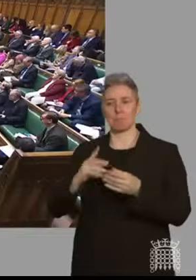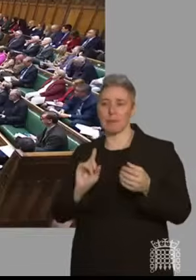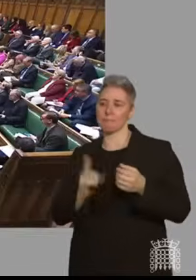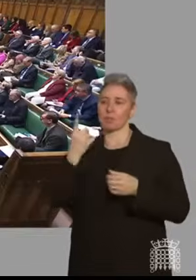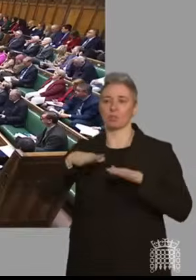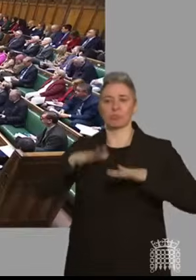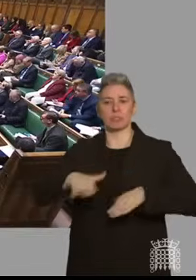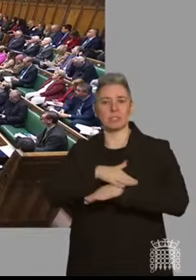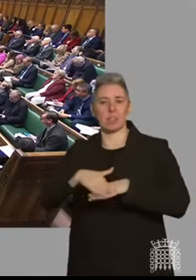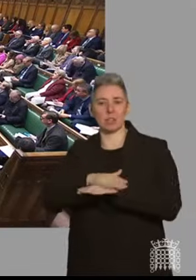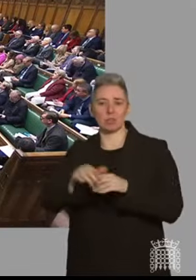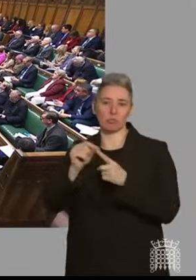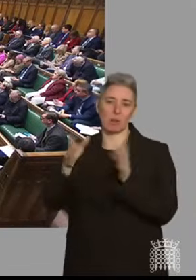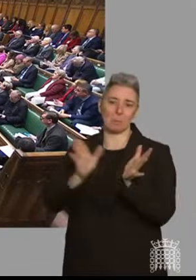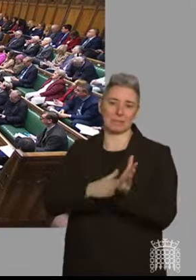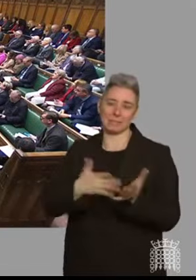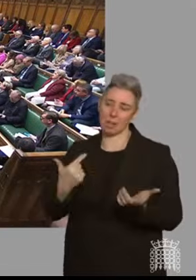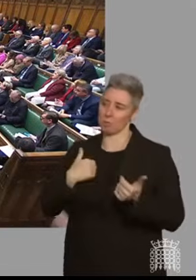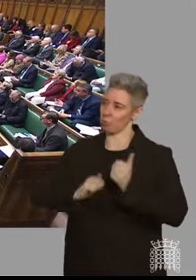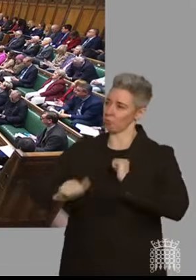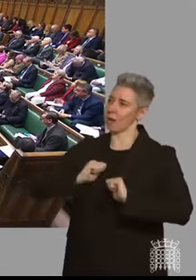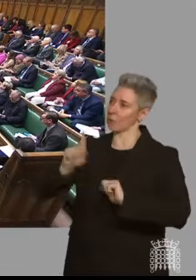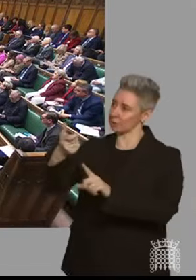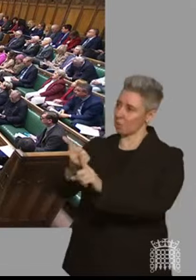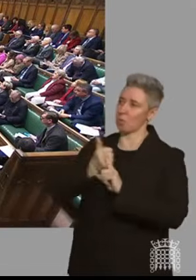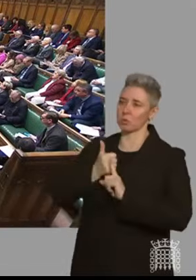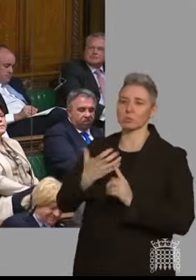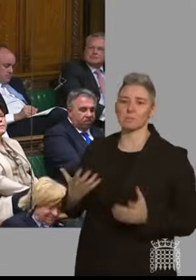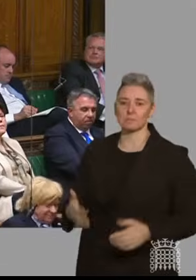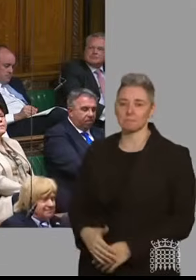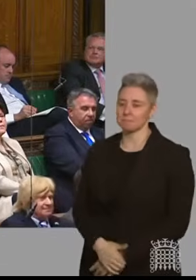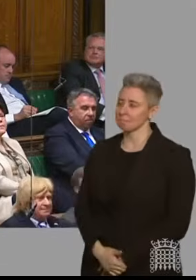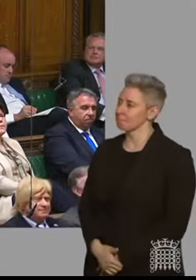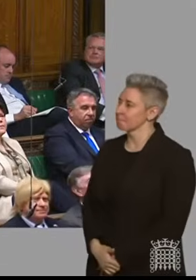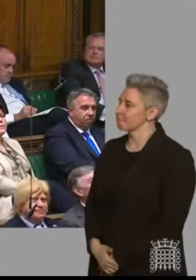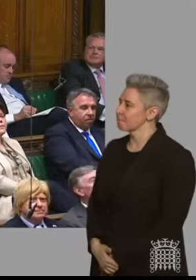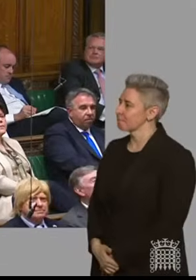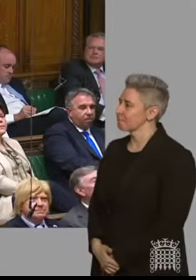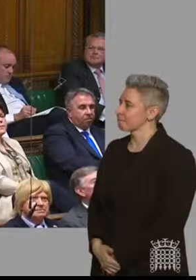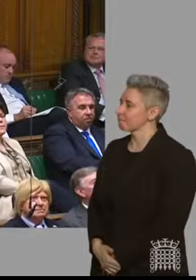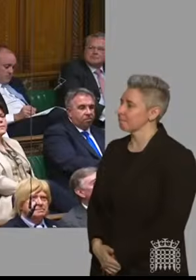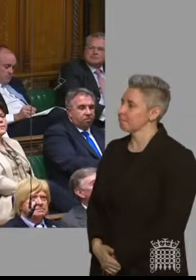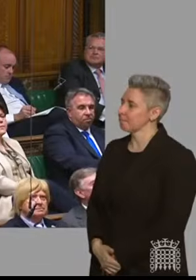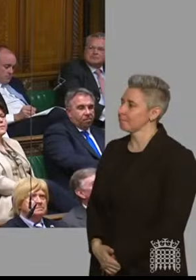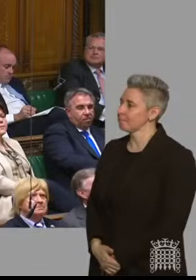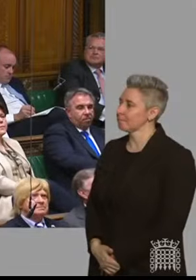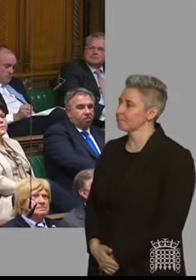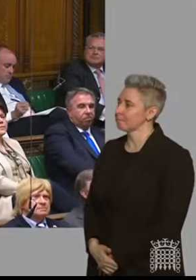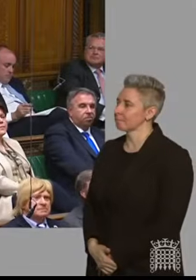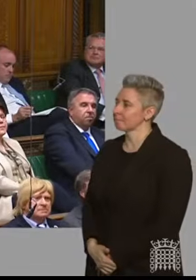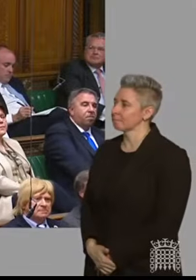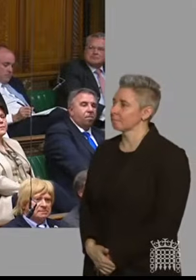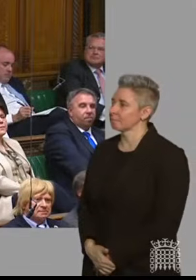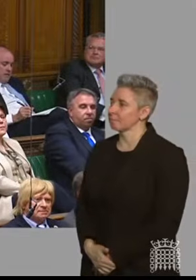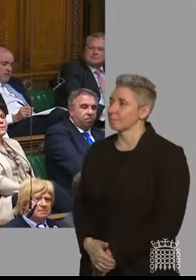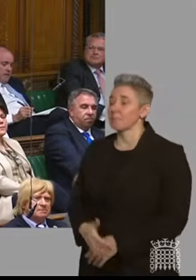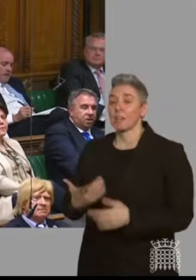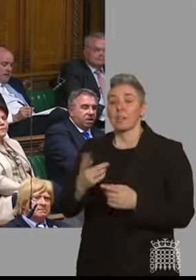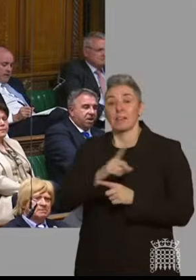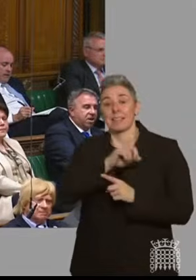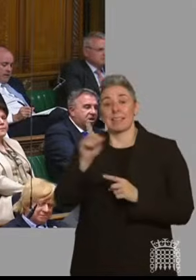Thank you very much, Mr. Speaker. Later today, I look forward to voting for a tax cut